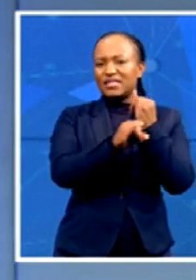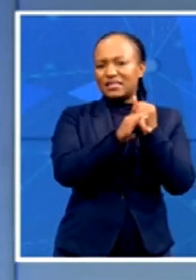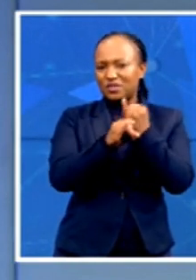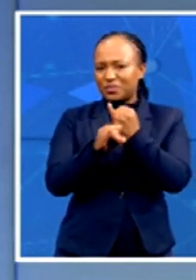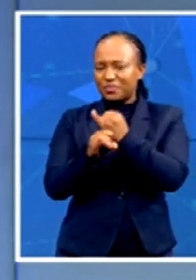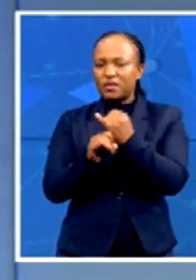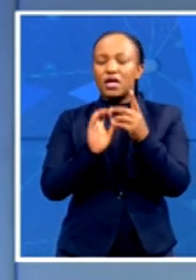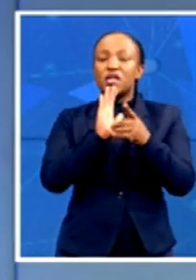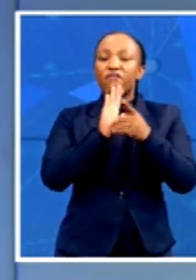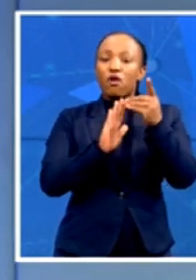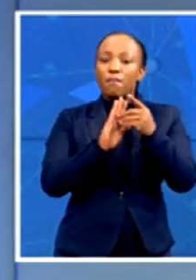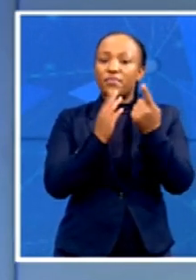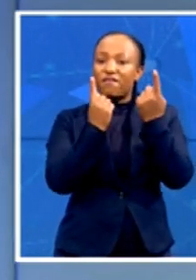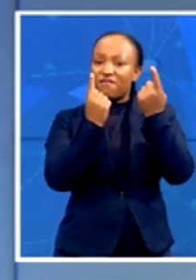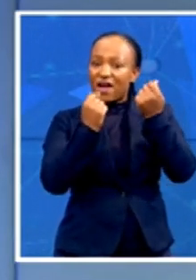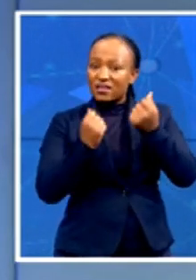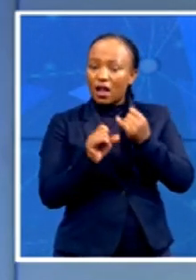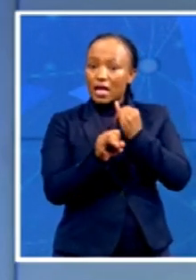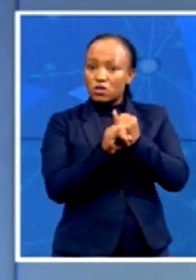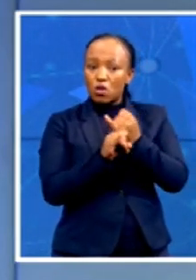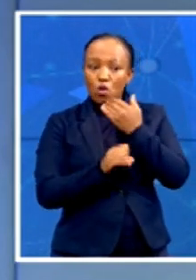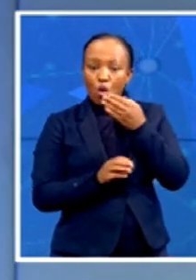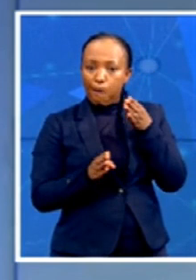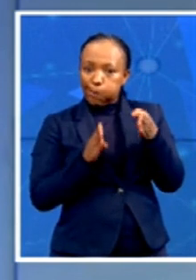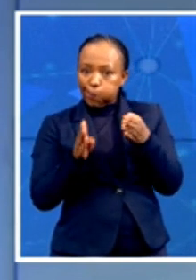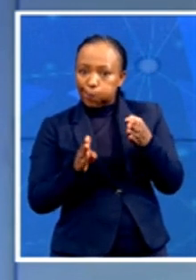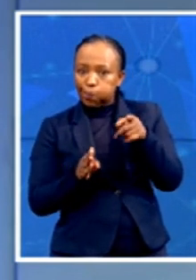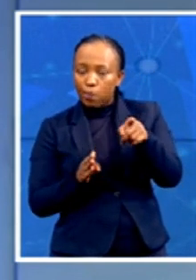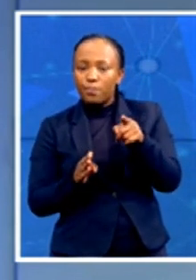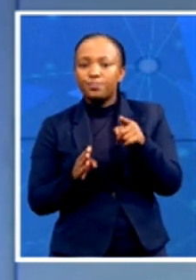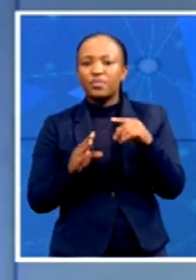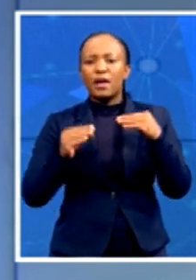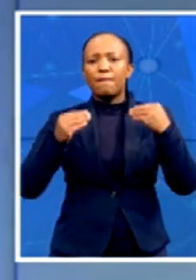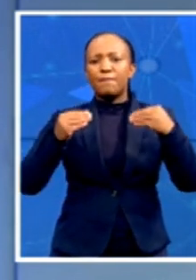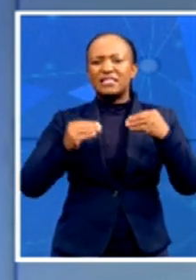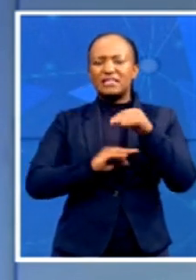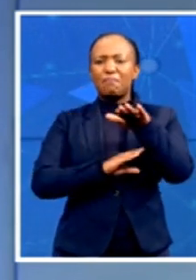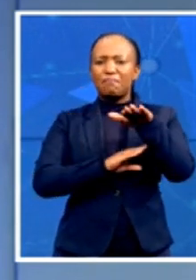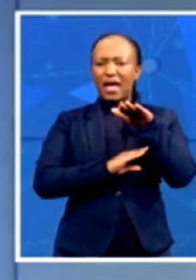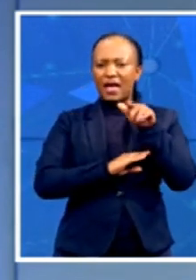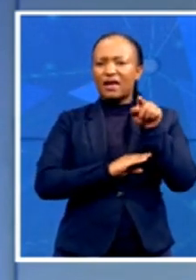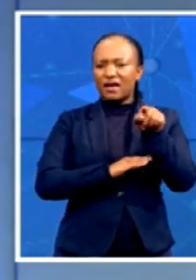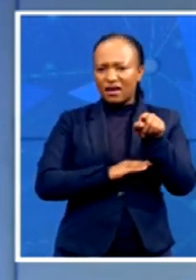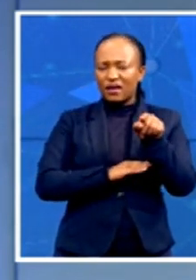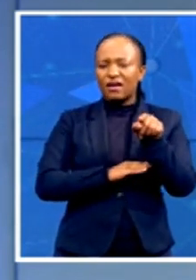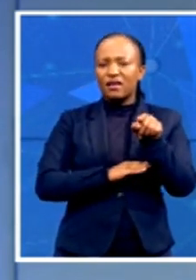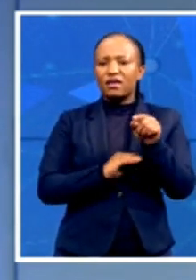here, the commercial banks as well, and organized business